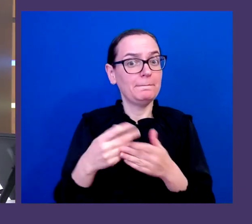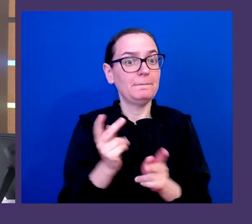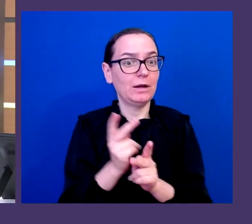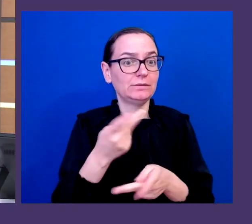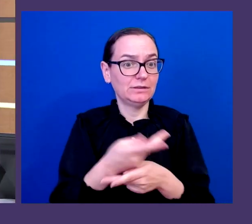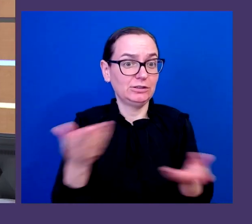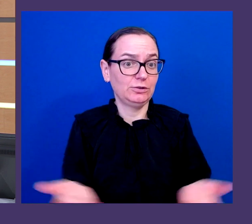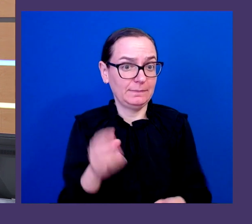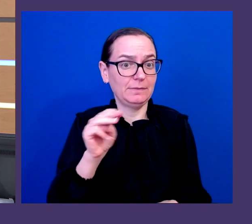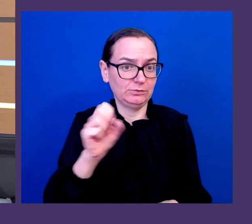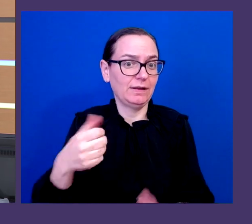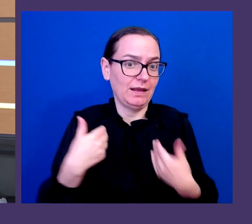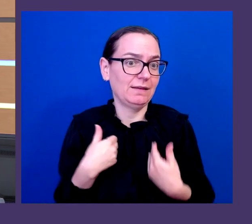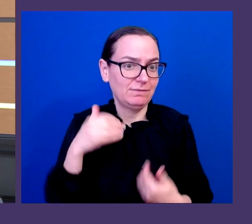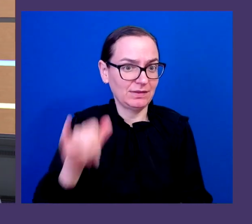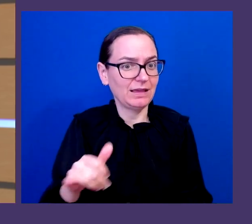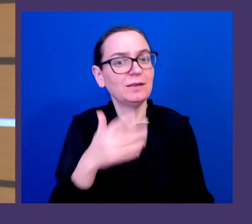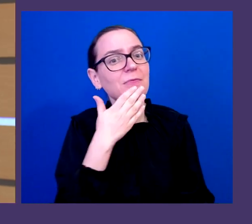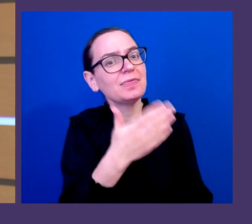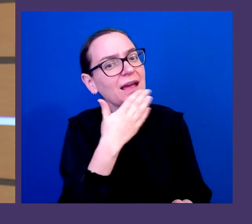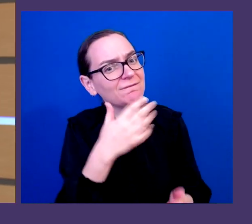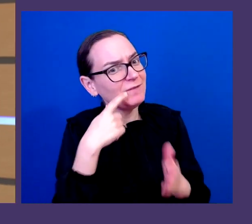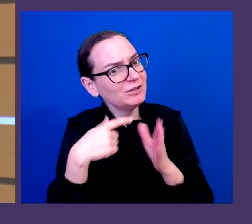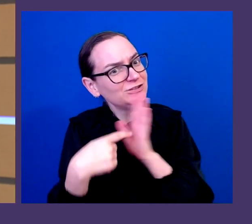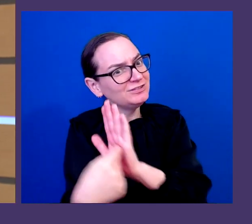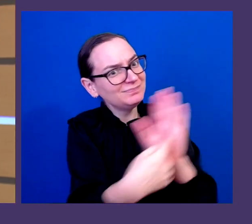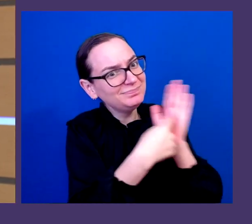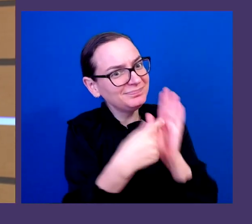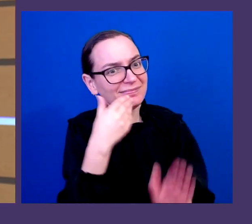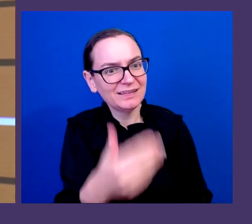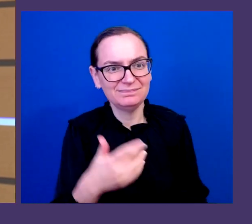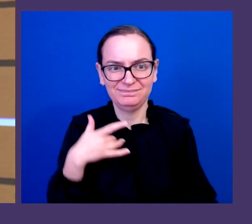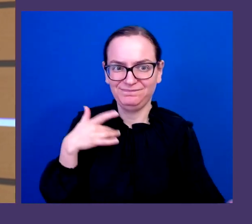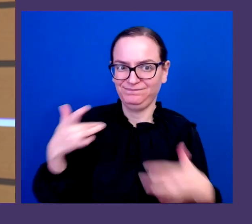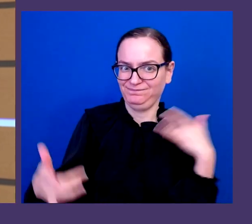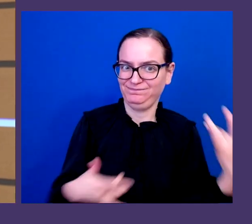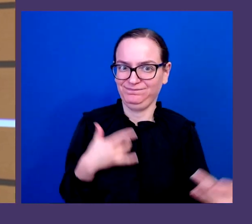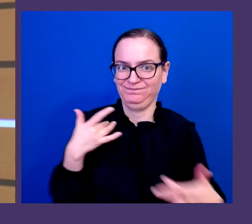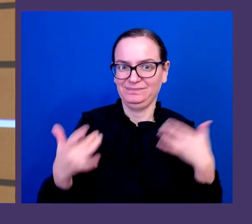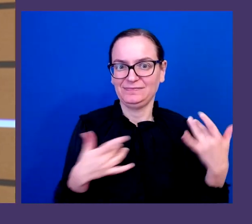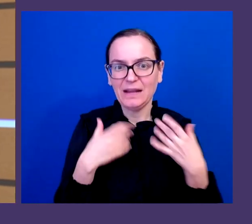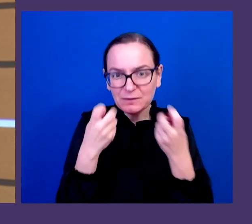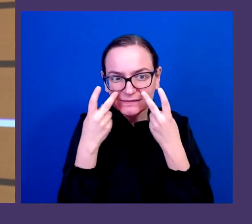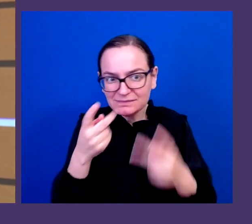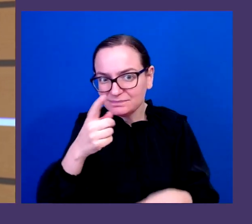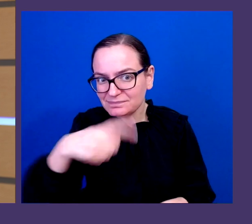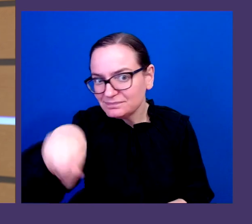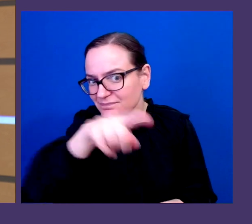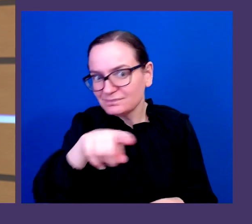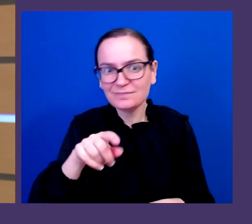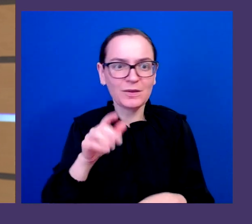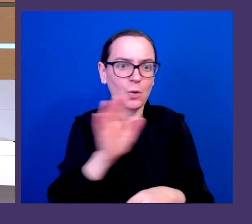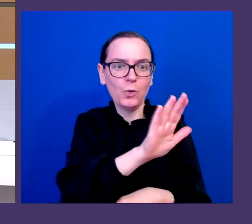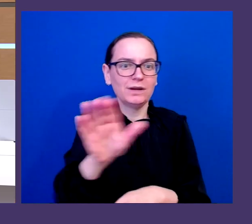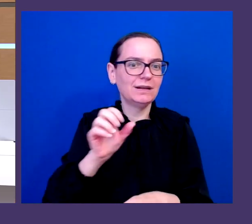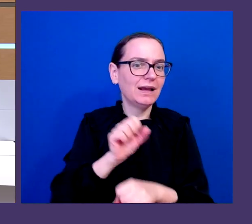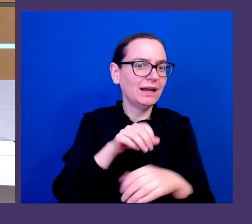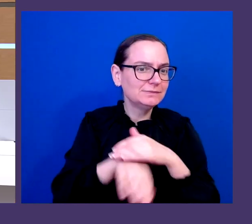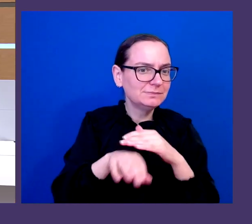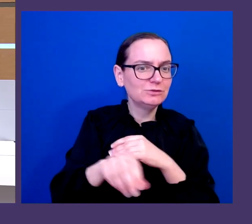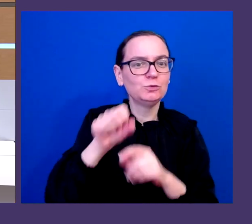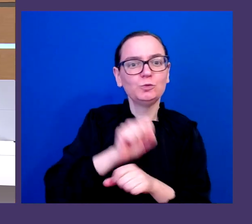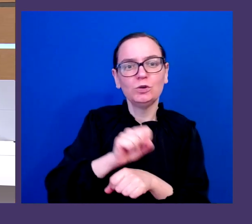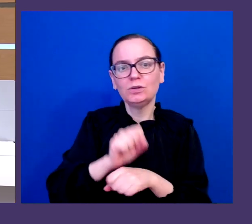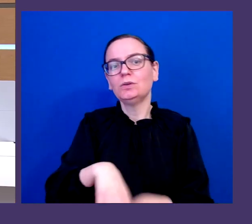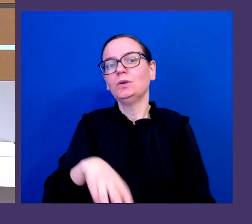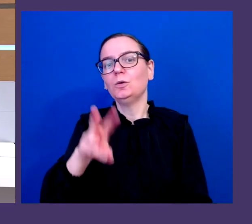Yeah, I'm very excited about this. And, of course, we've done accessibility work in Word, Excel, PowerPoint, and Windows, and the Mac, and the